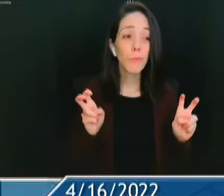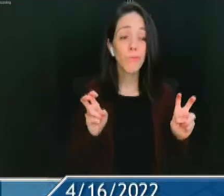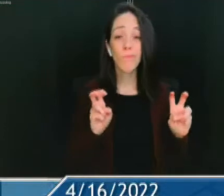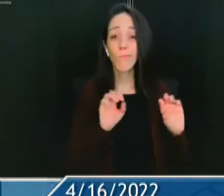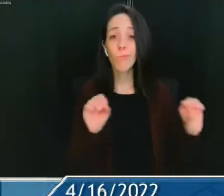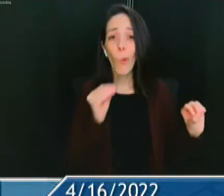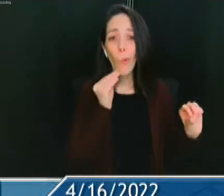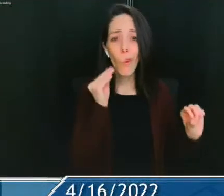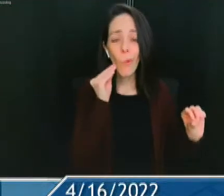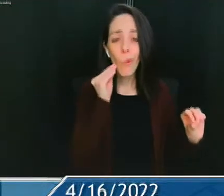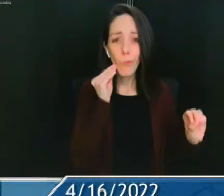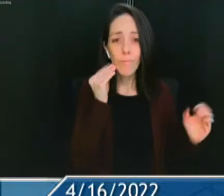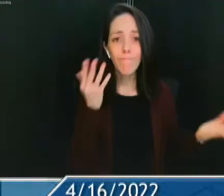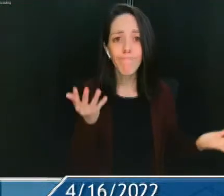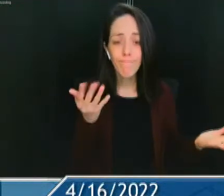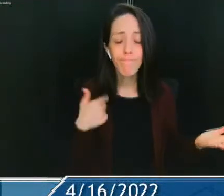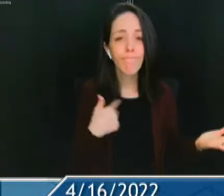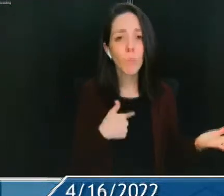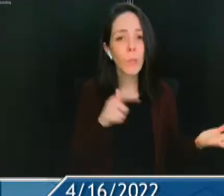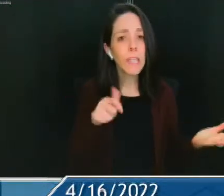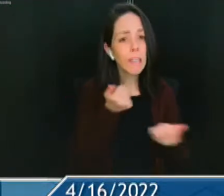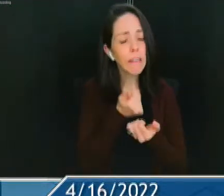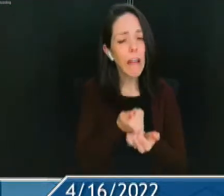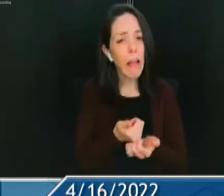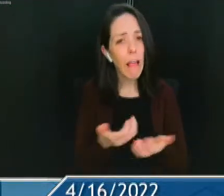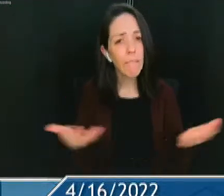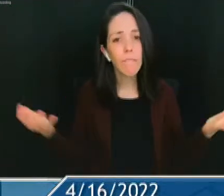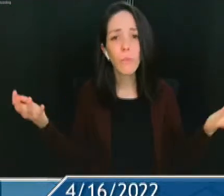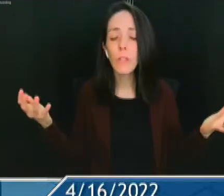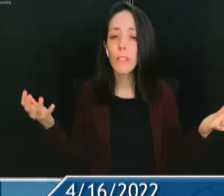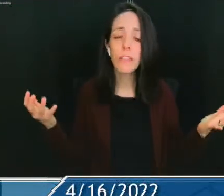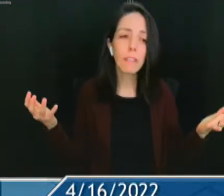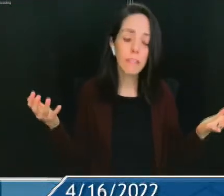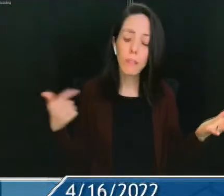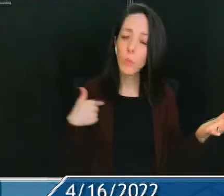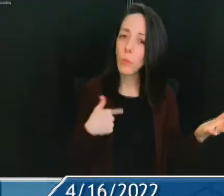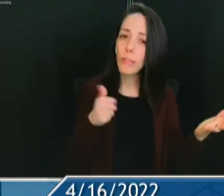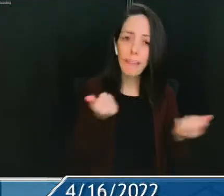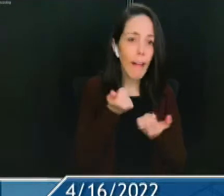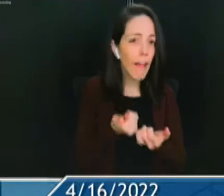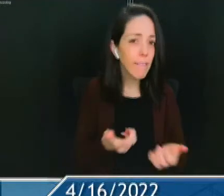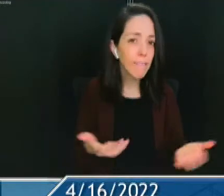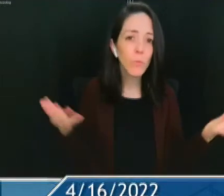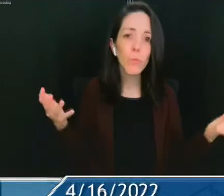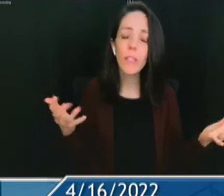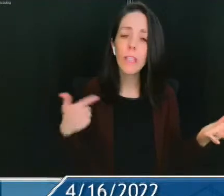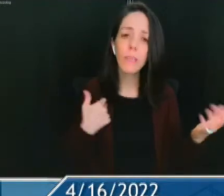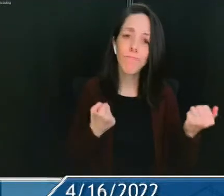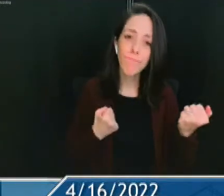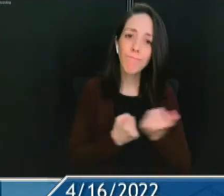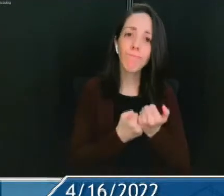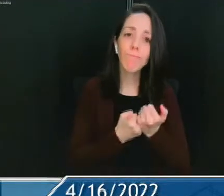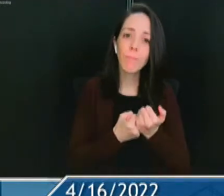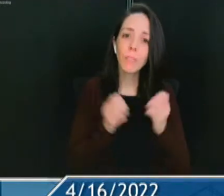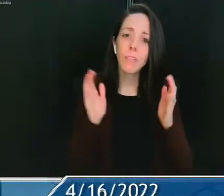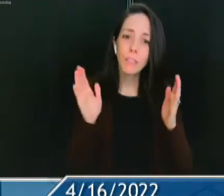need everything. It is not an either or, it is everything. We need to support